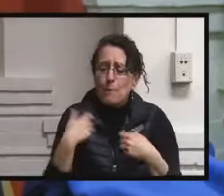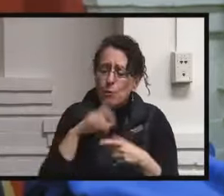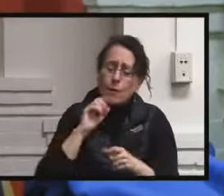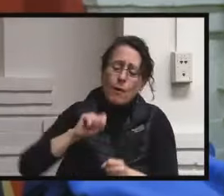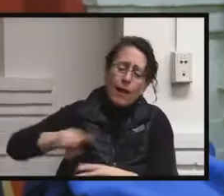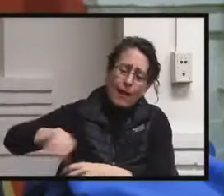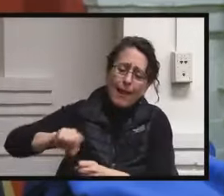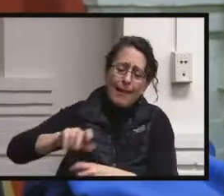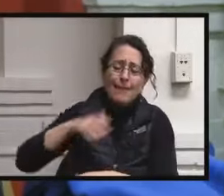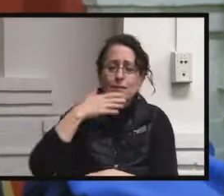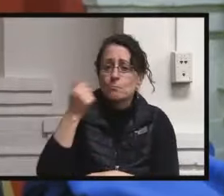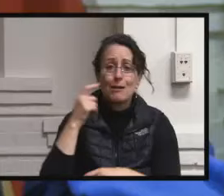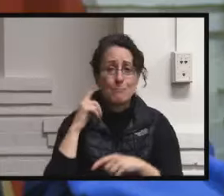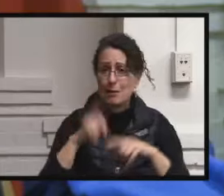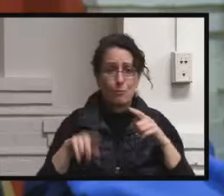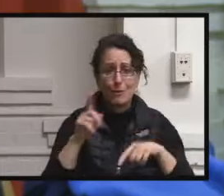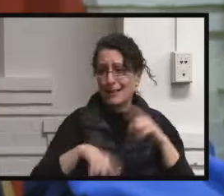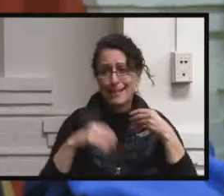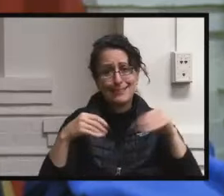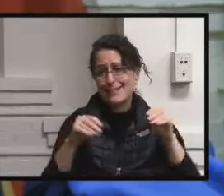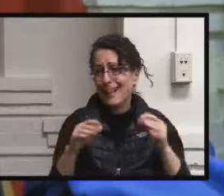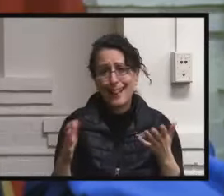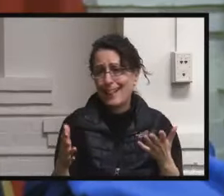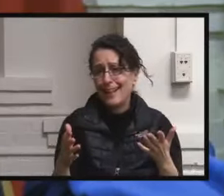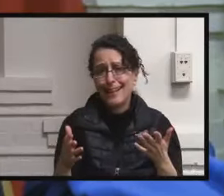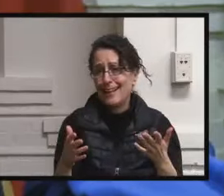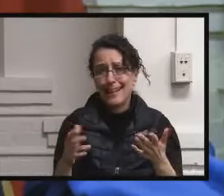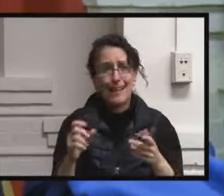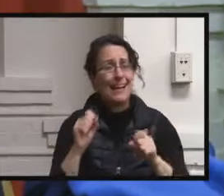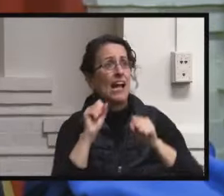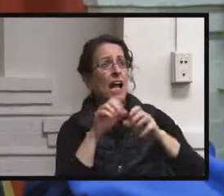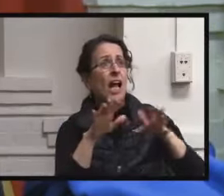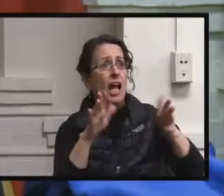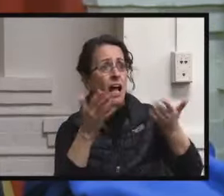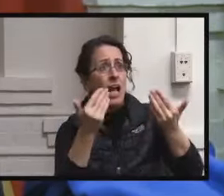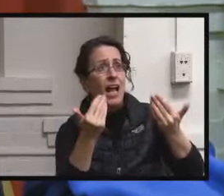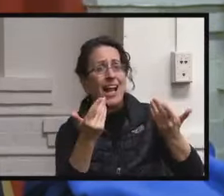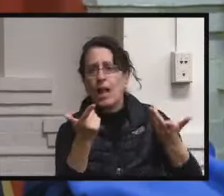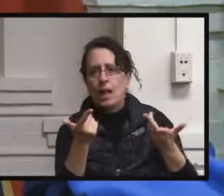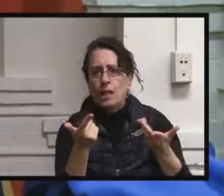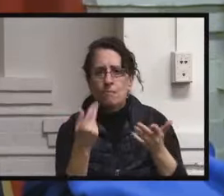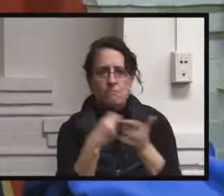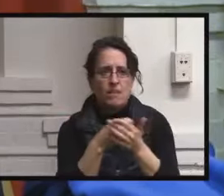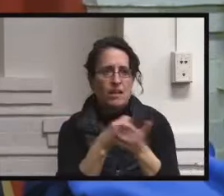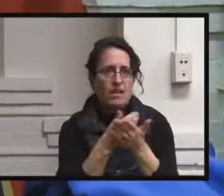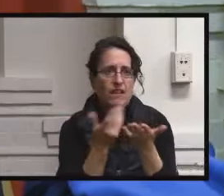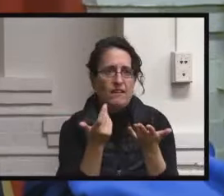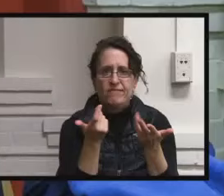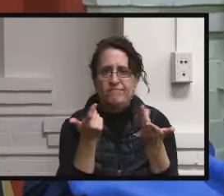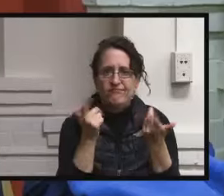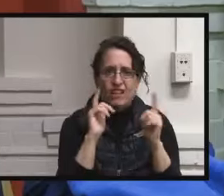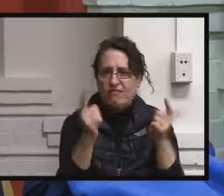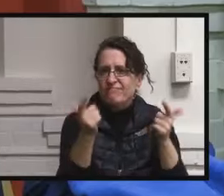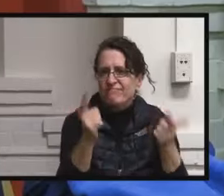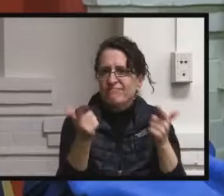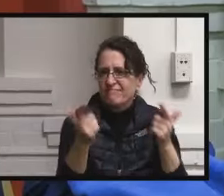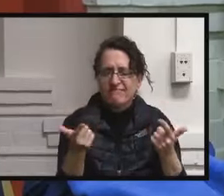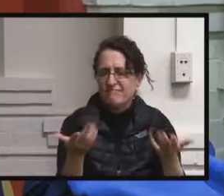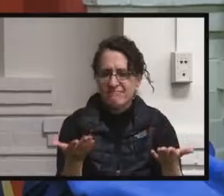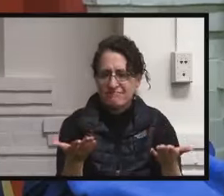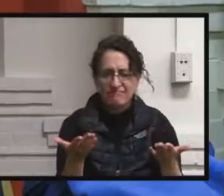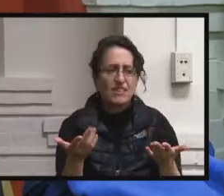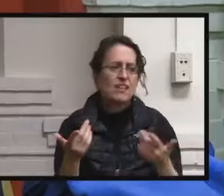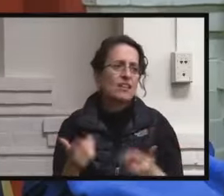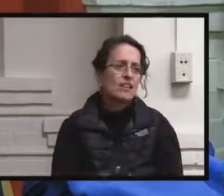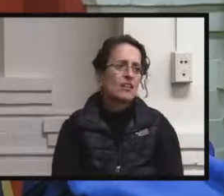However, there is no market for them. So what we've decided to do in order to cut our operations down is to let those 3 through 7s